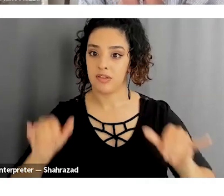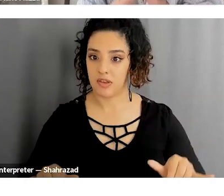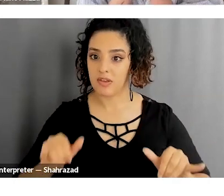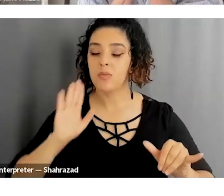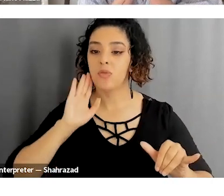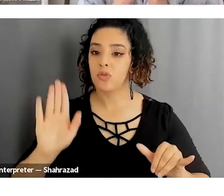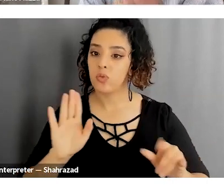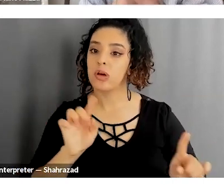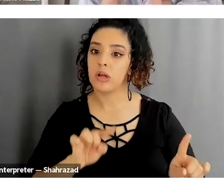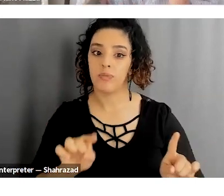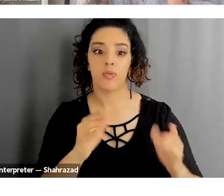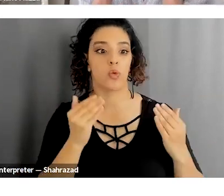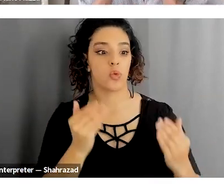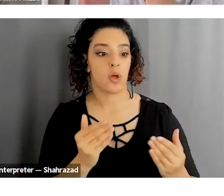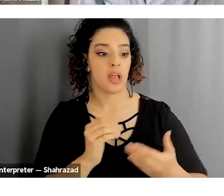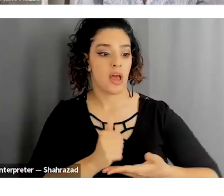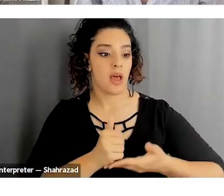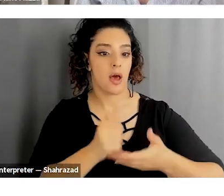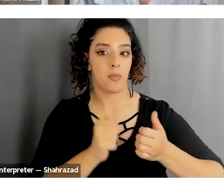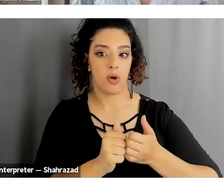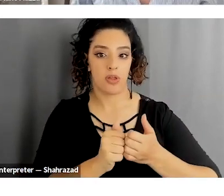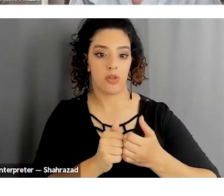really help create change?